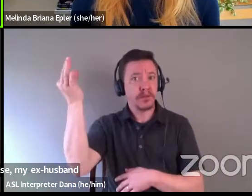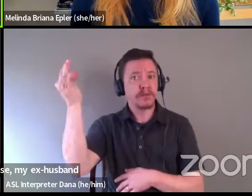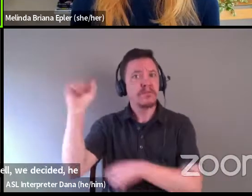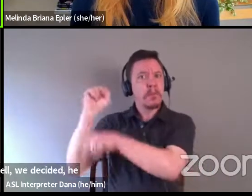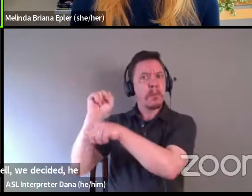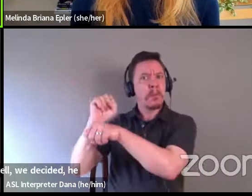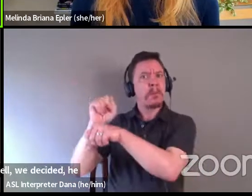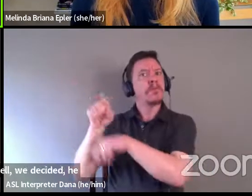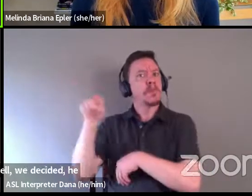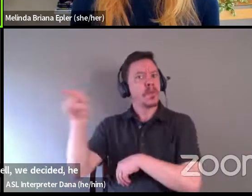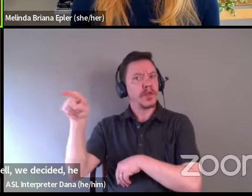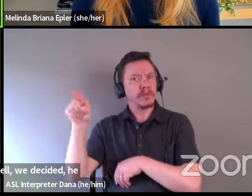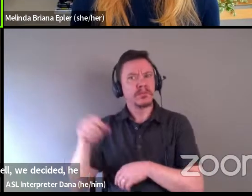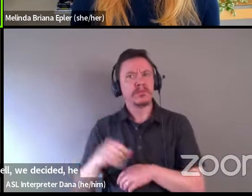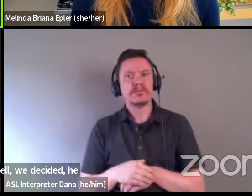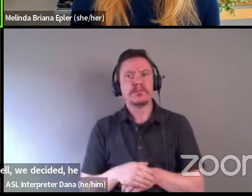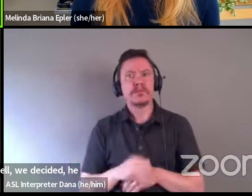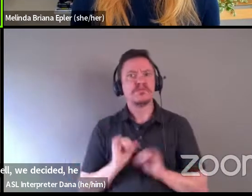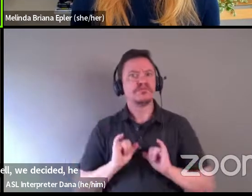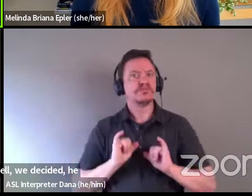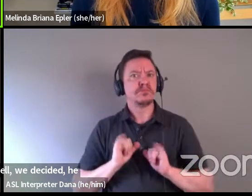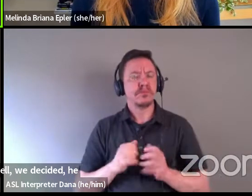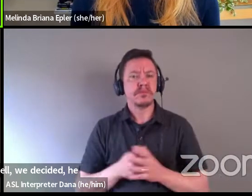there. And